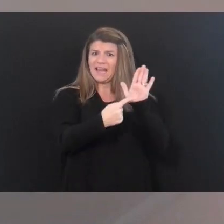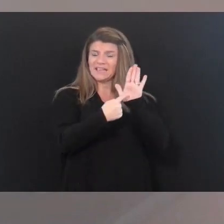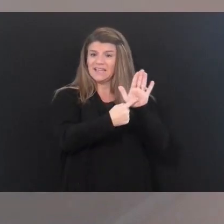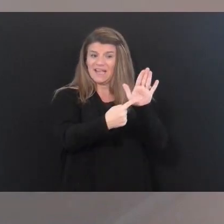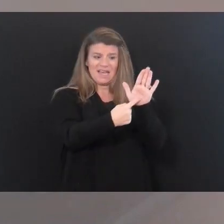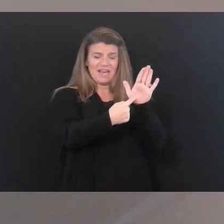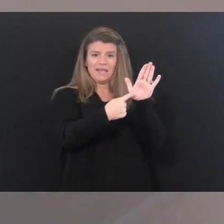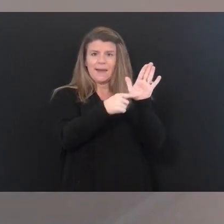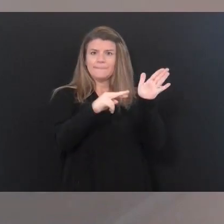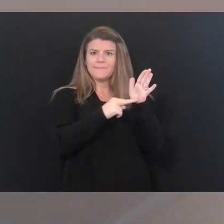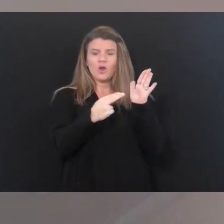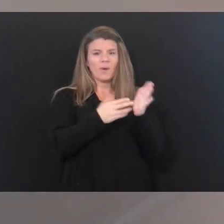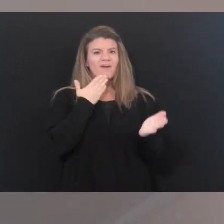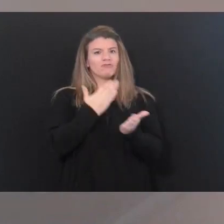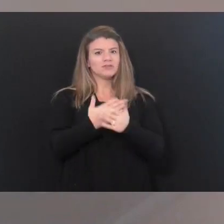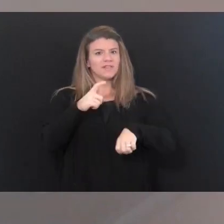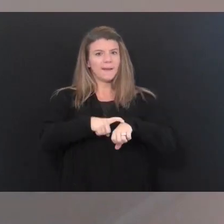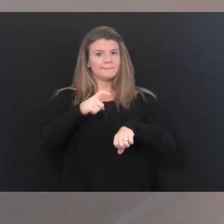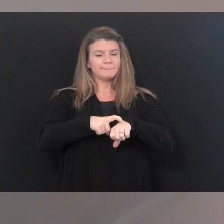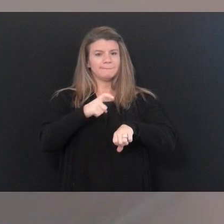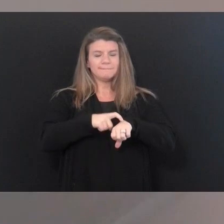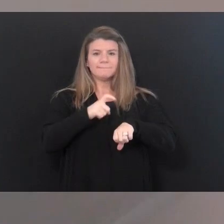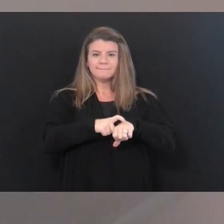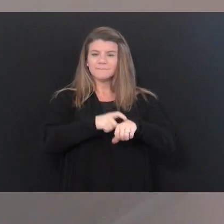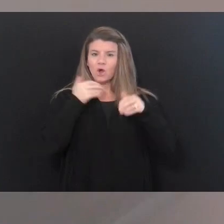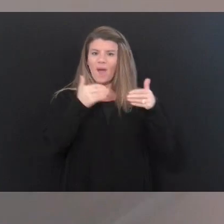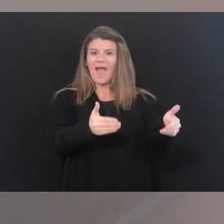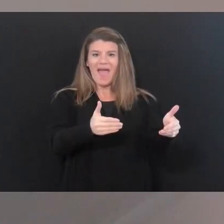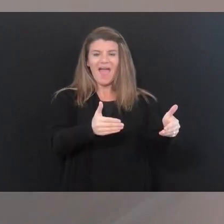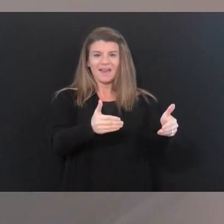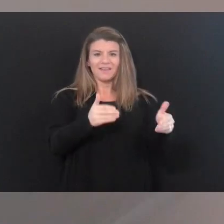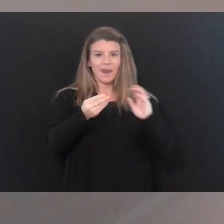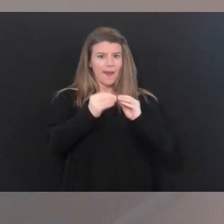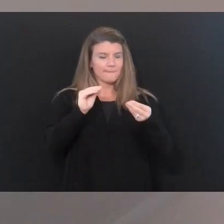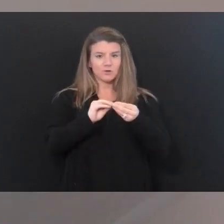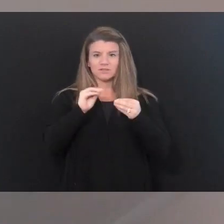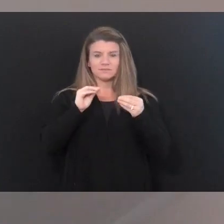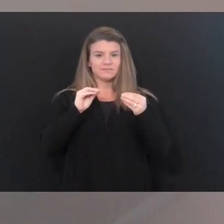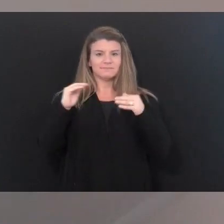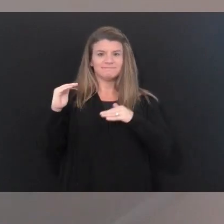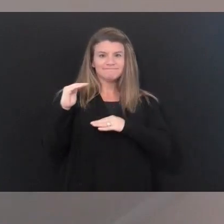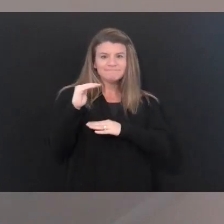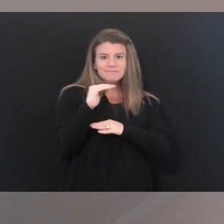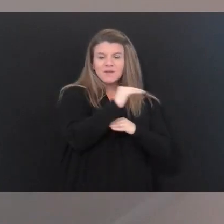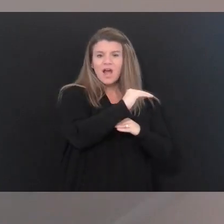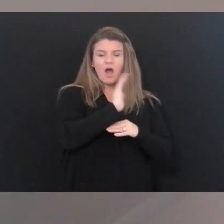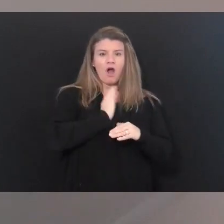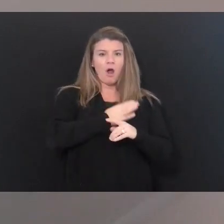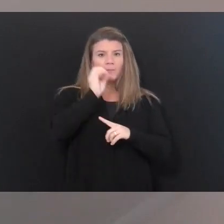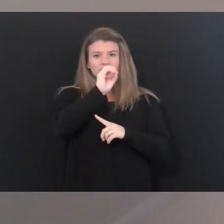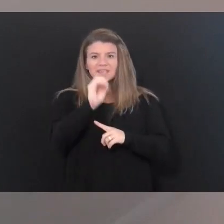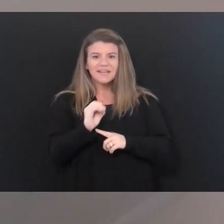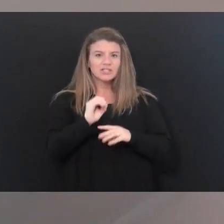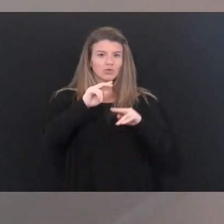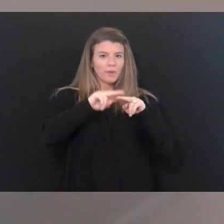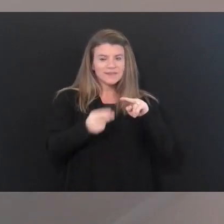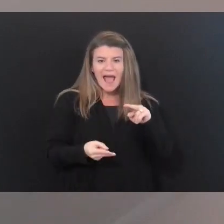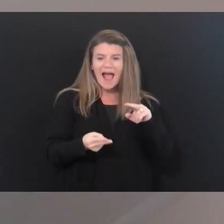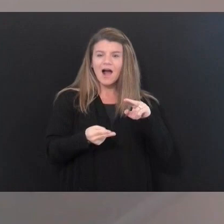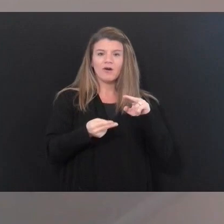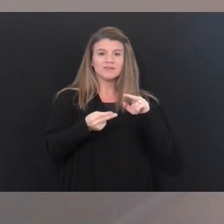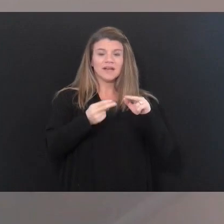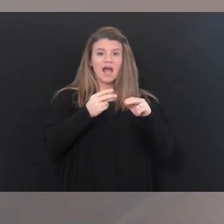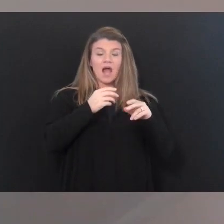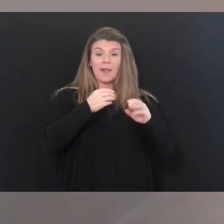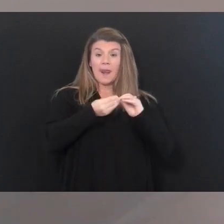good window, along with the reducing rate of positivity as a percent of total tests over the